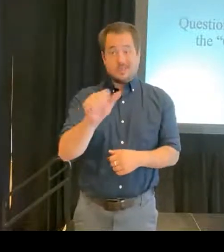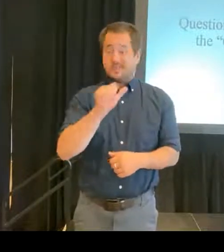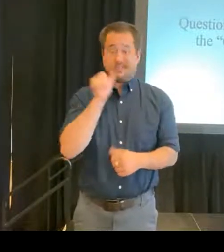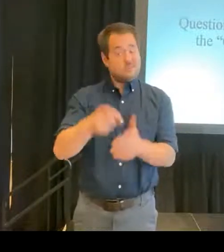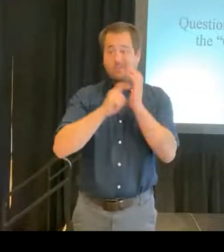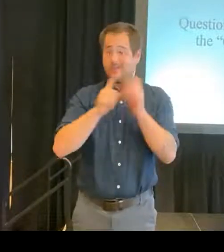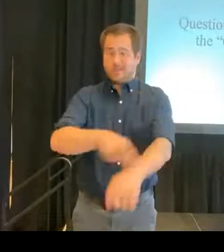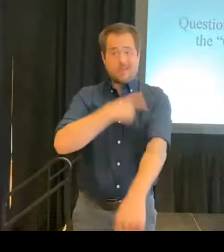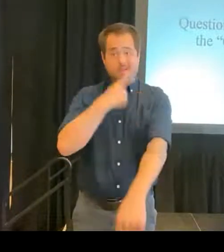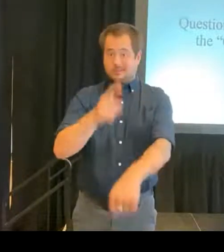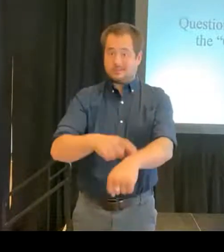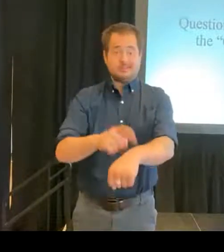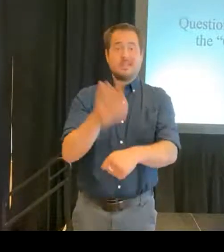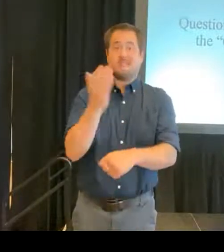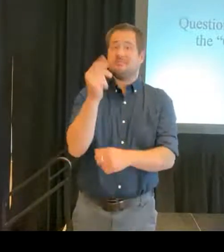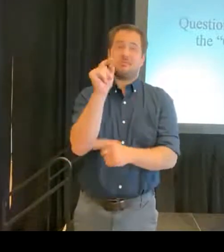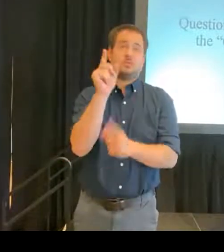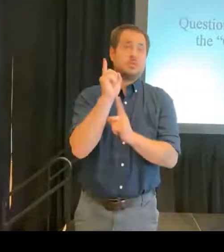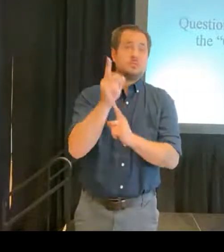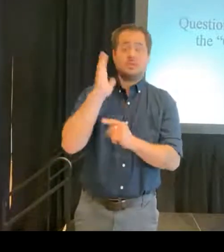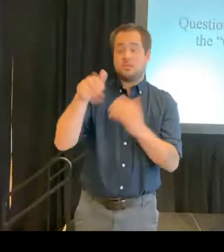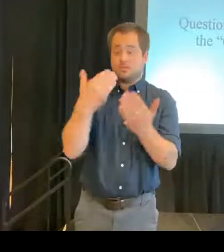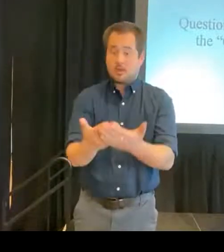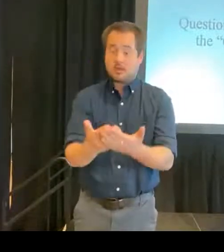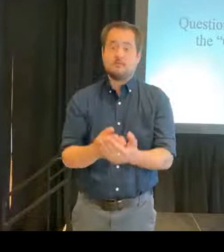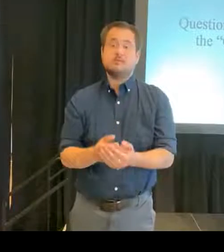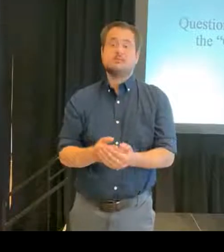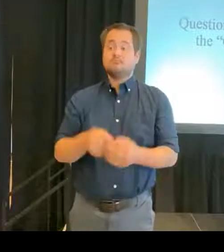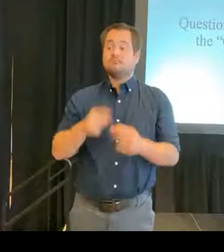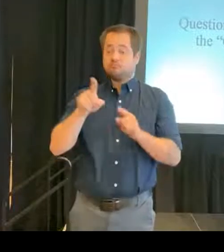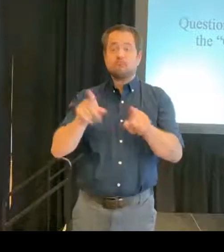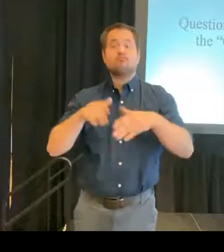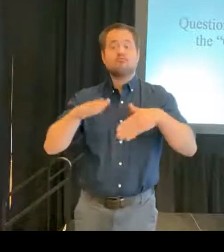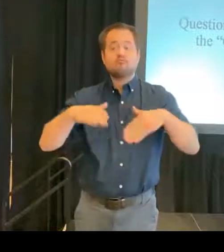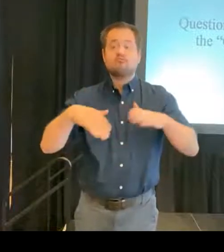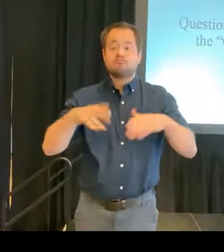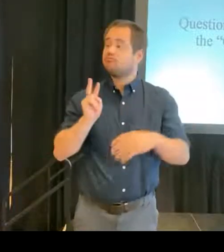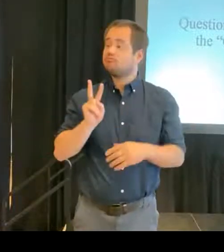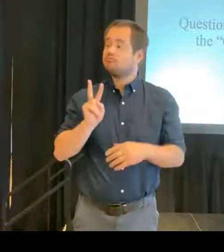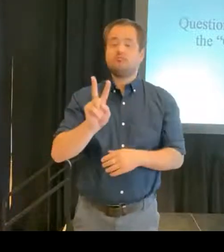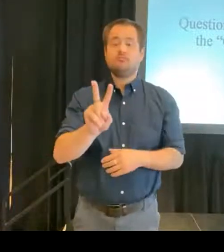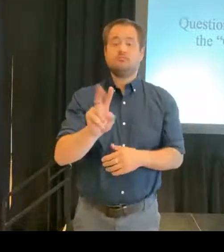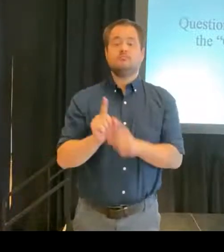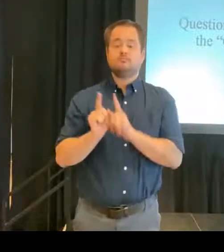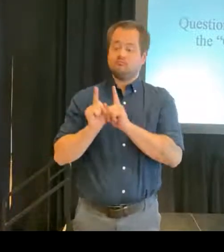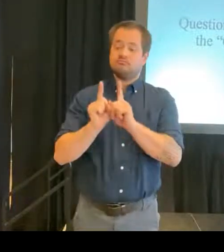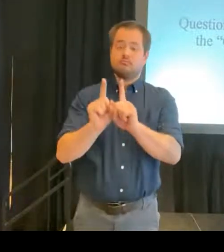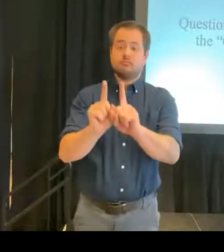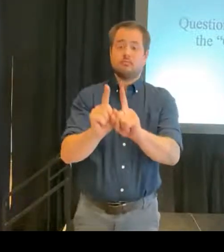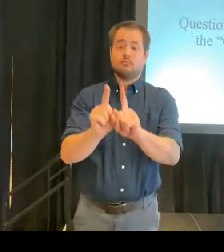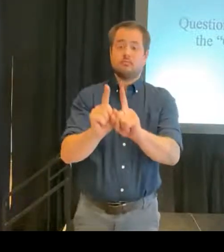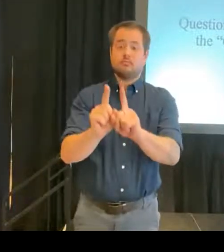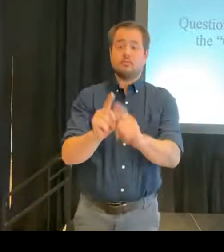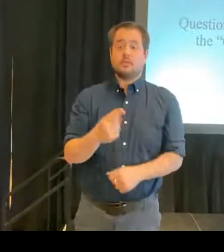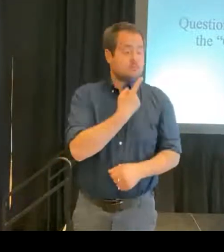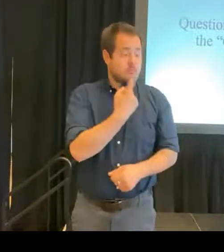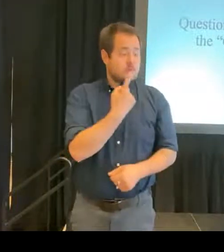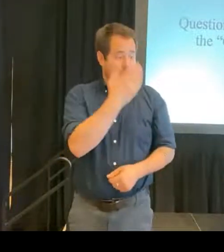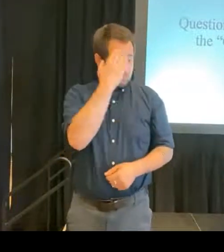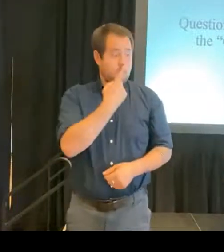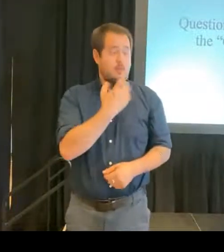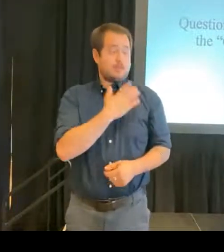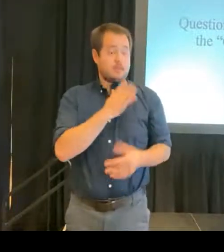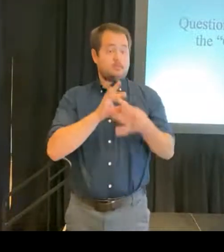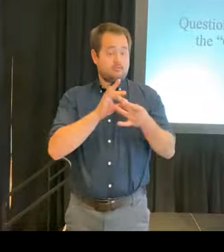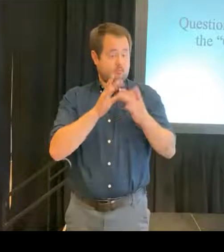15, 20 minutes, we'd be there. And on the way, she said, one of my relatives is a part of the